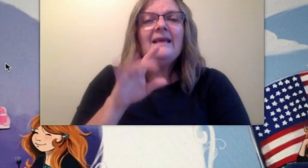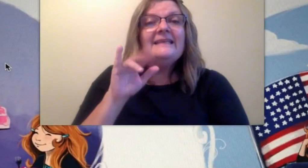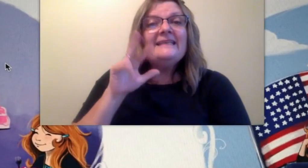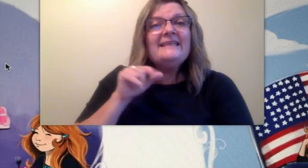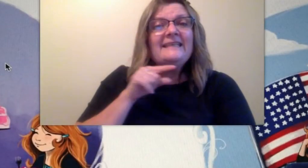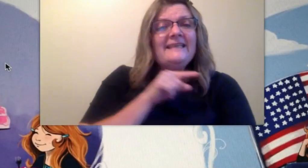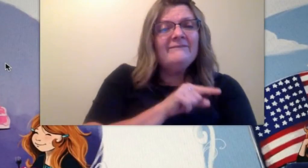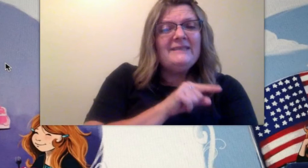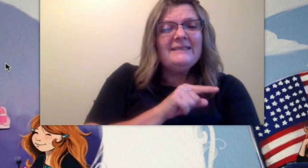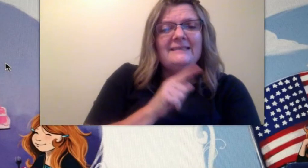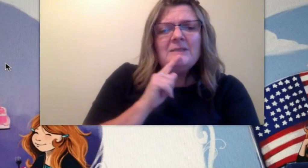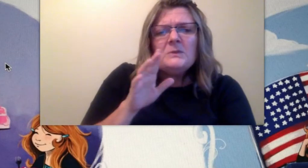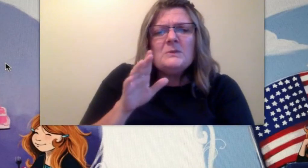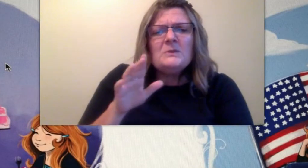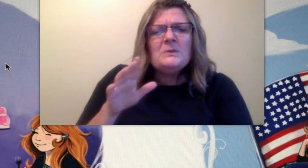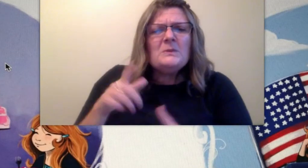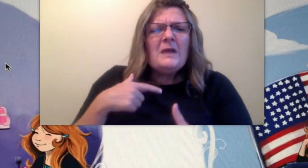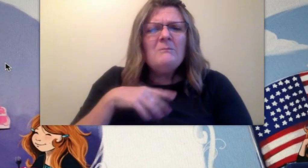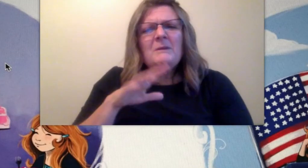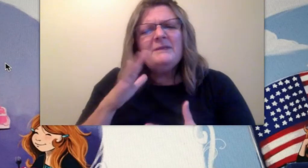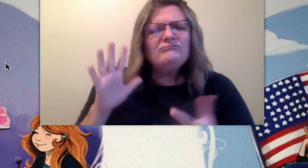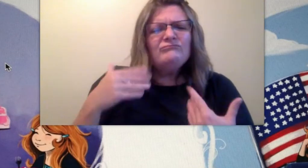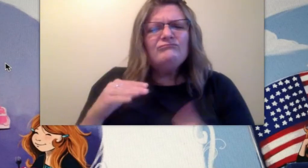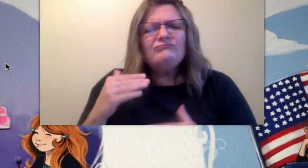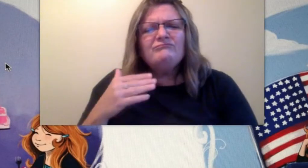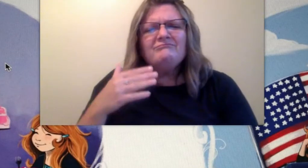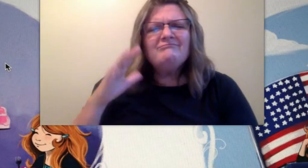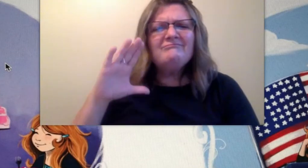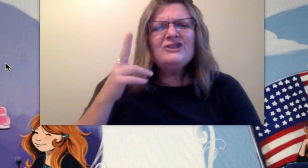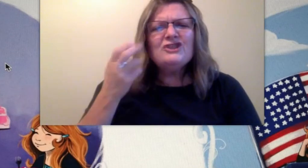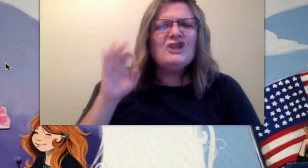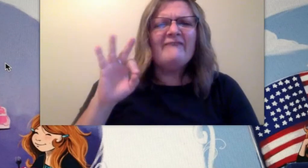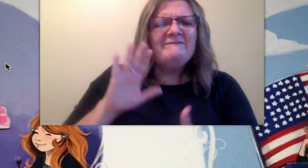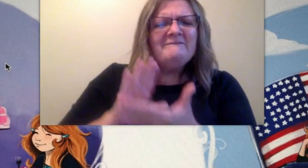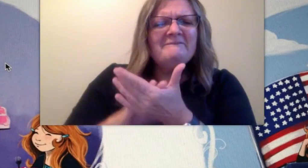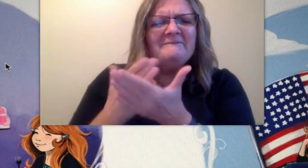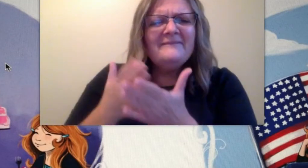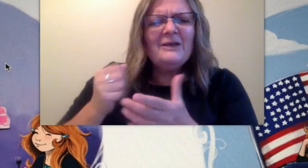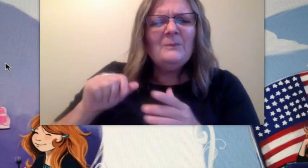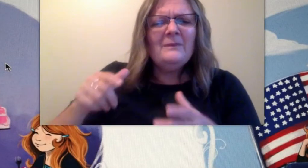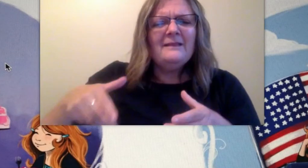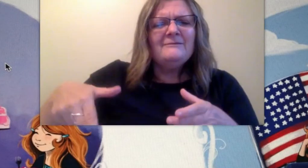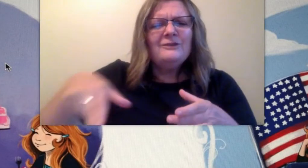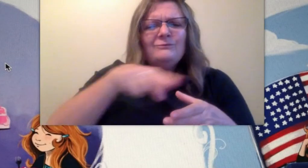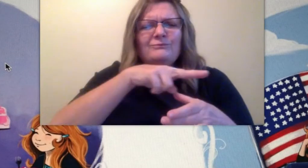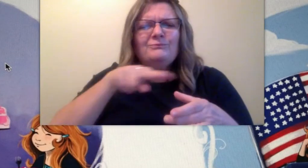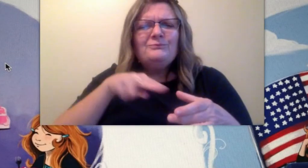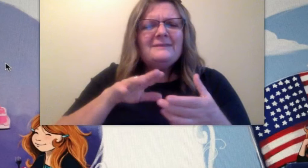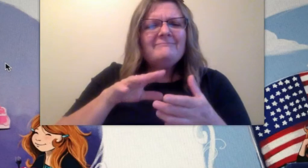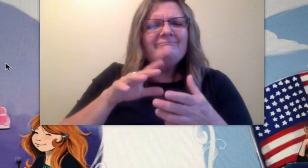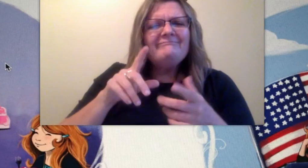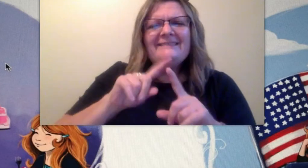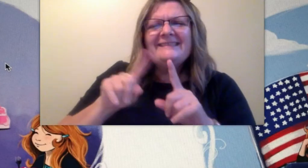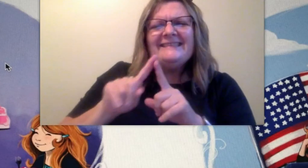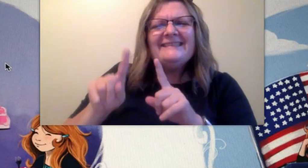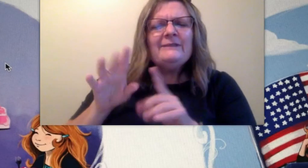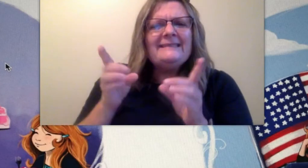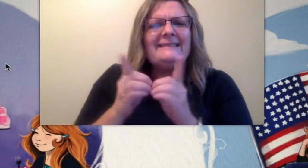Ivy squealed, I'll be a chef who whips up fabulous